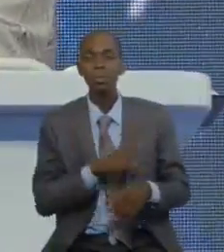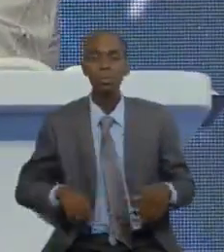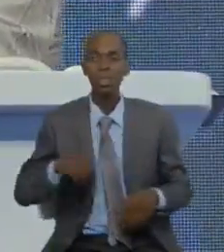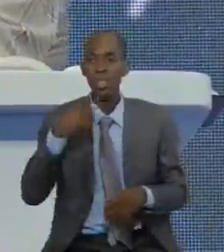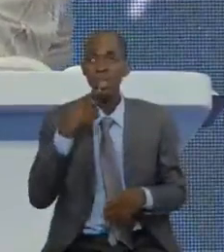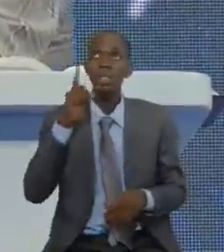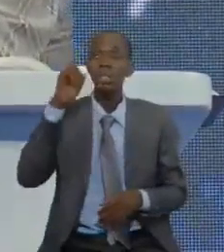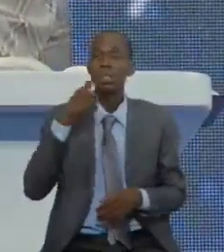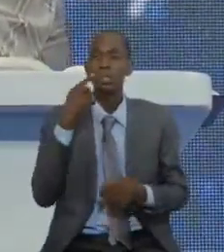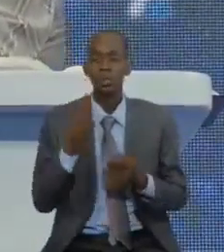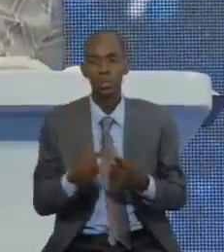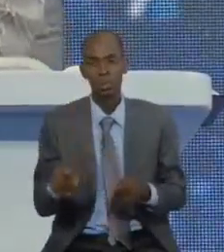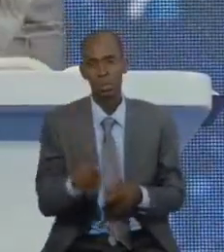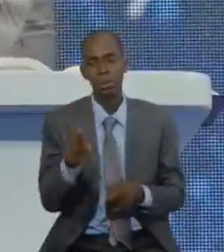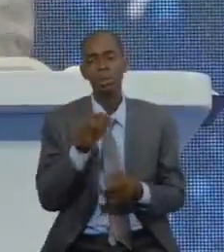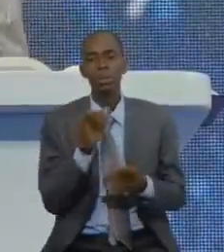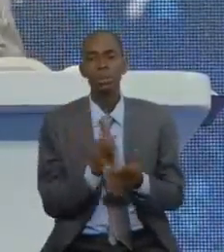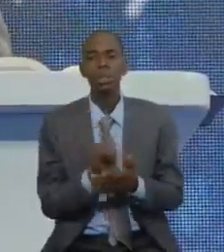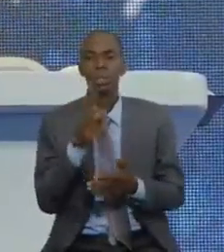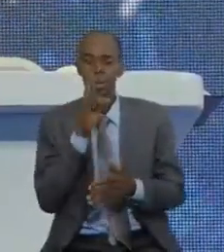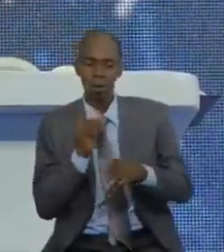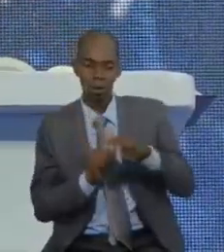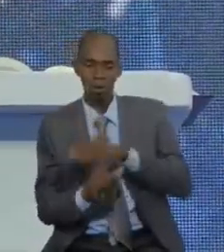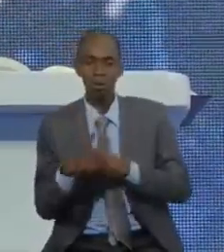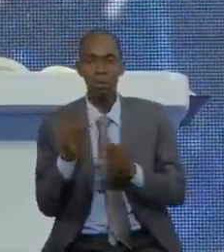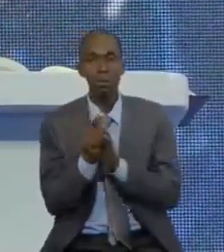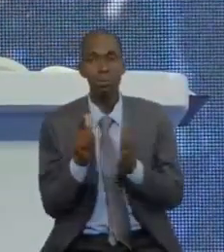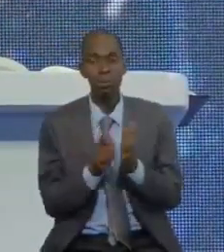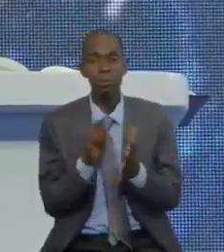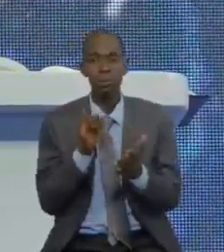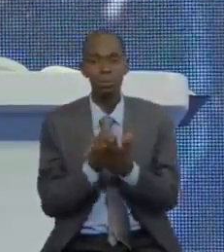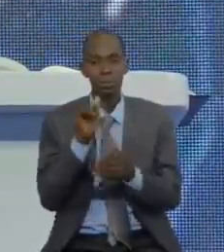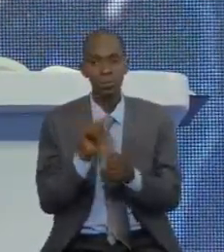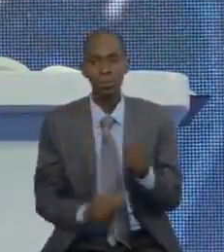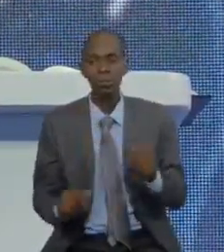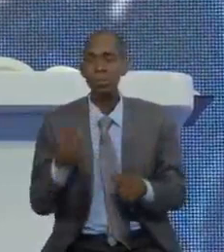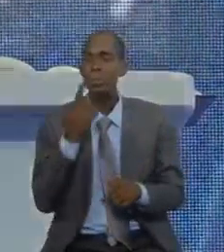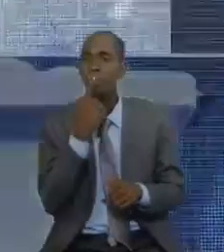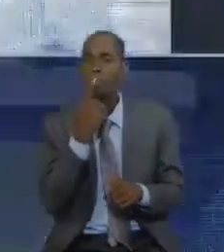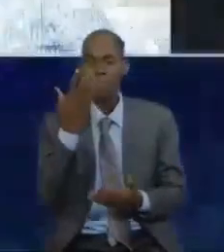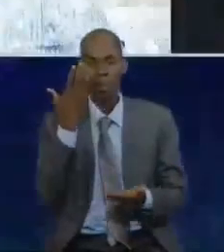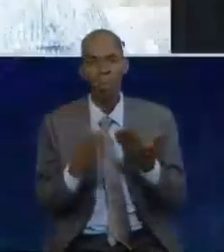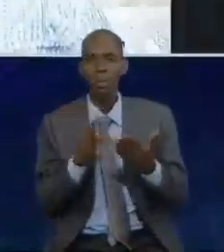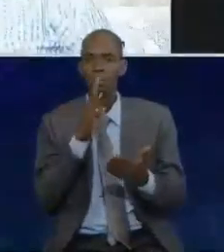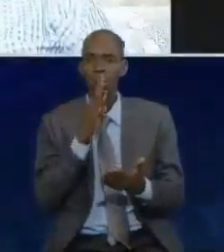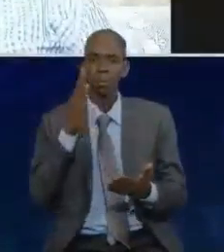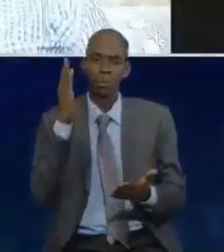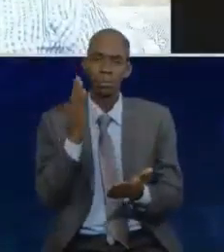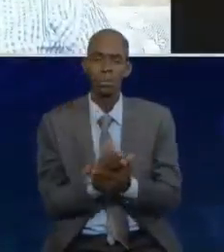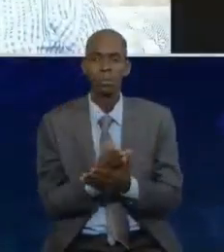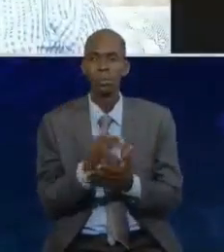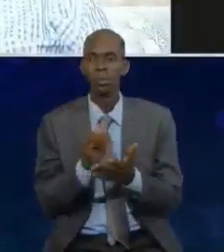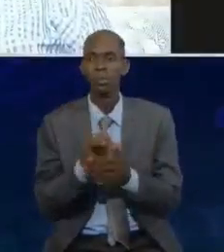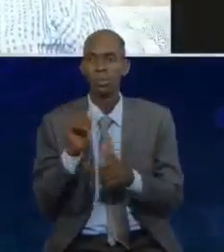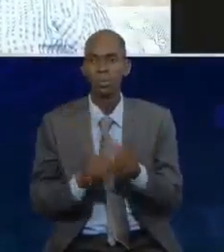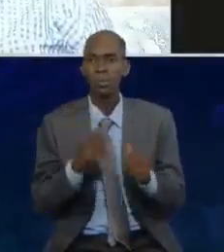to them that are under the law, that every mouth may be stopped. Every